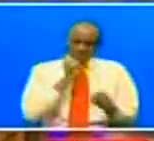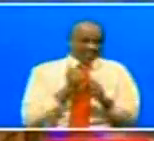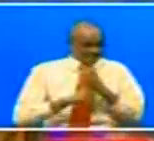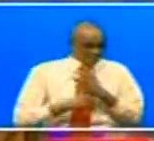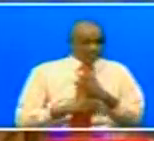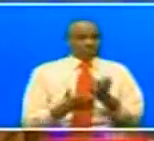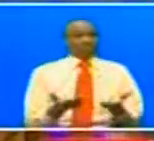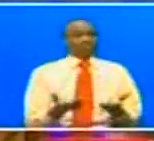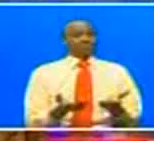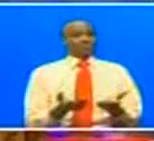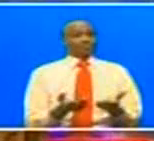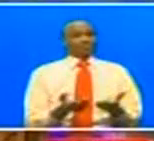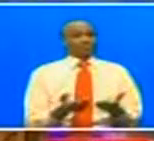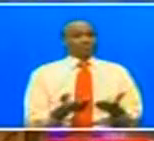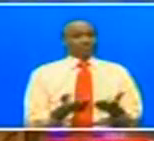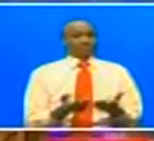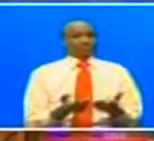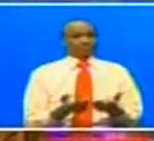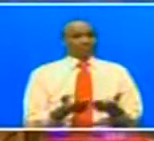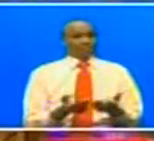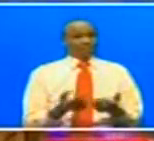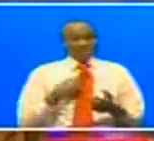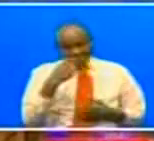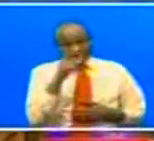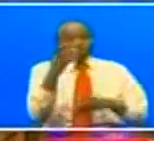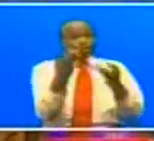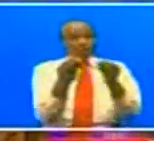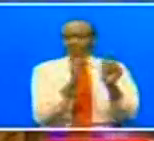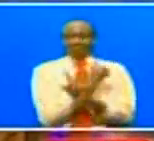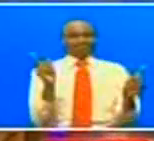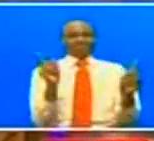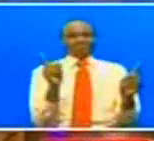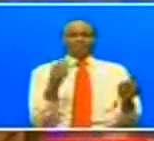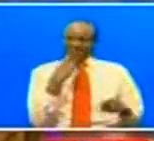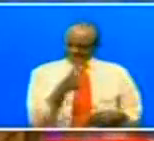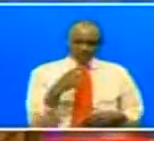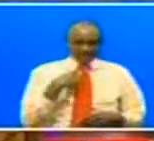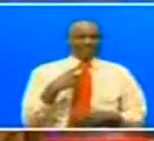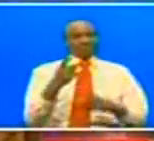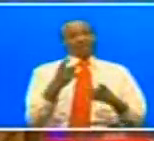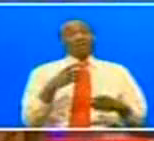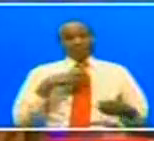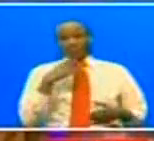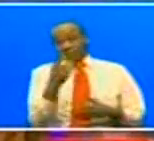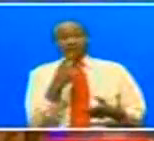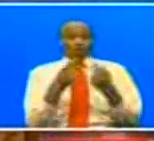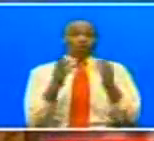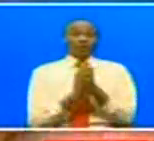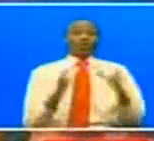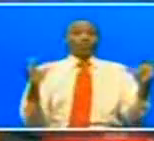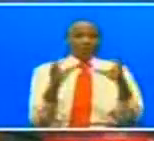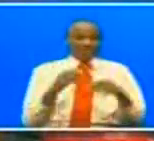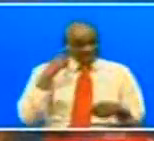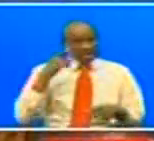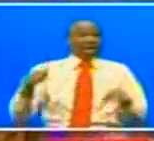ideology. I'm not saying be soft. And I worry that when I say talking with communities, people think this is somehow cuddly, you know, hug